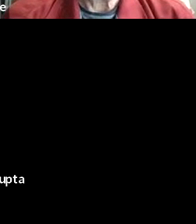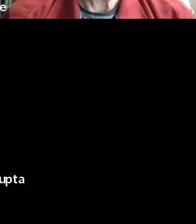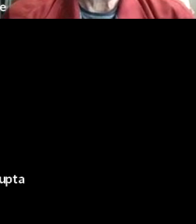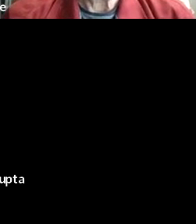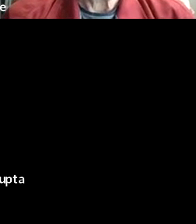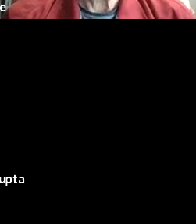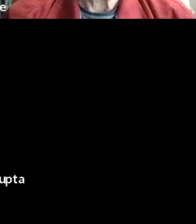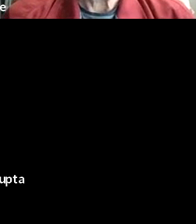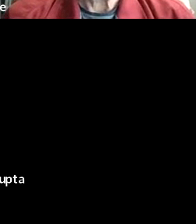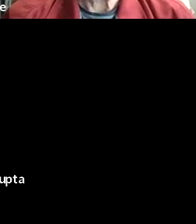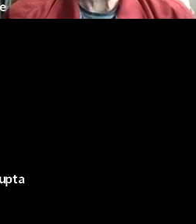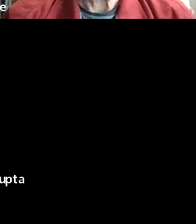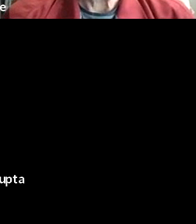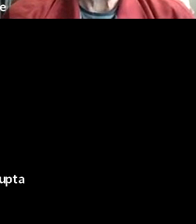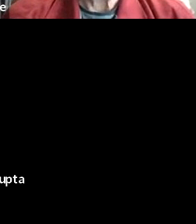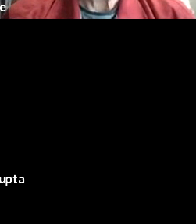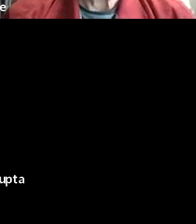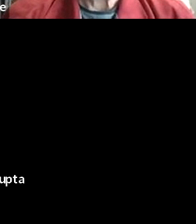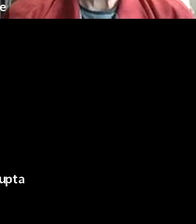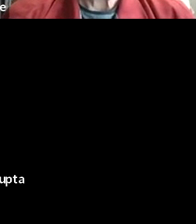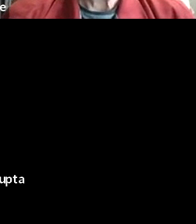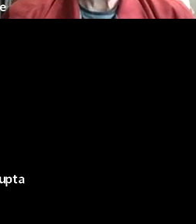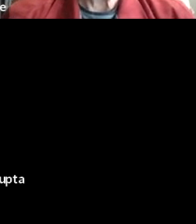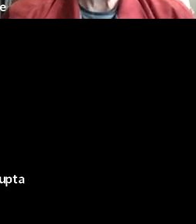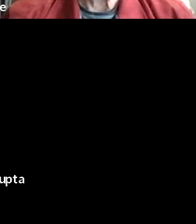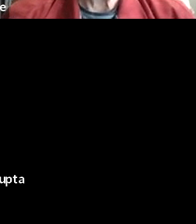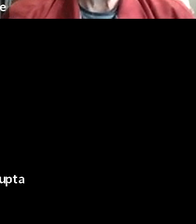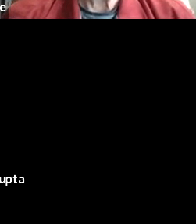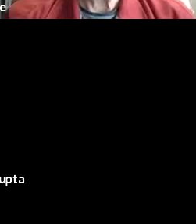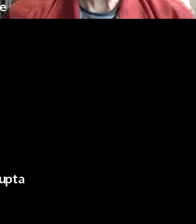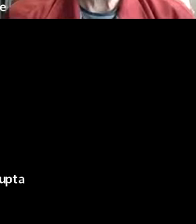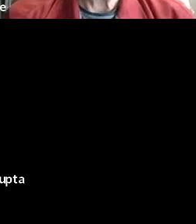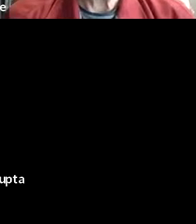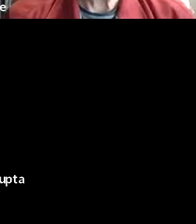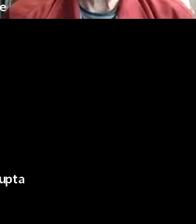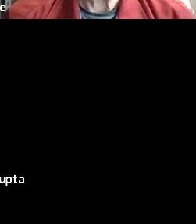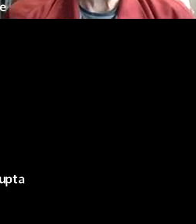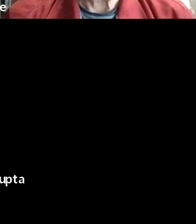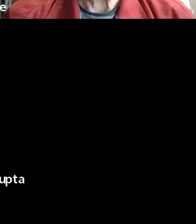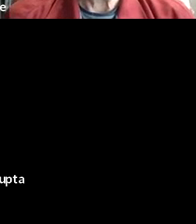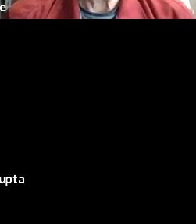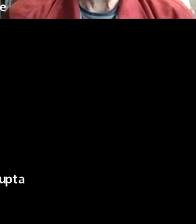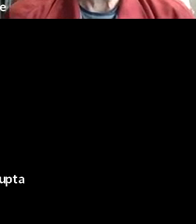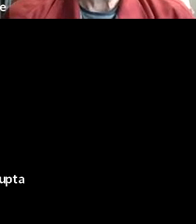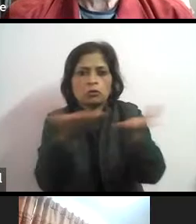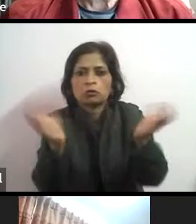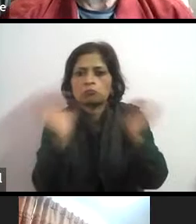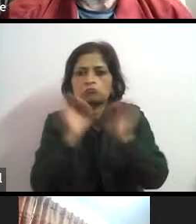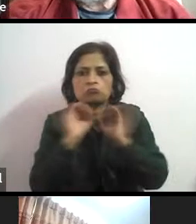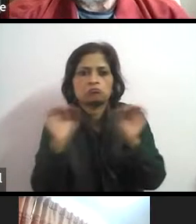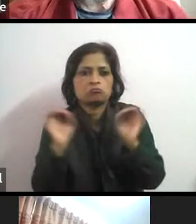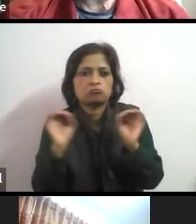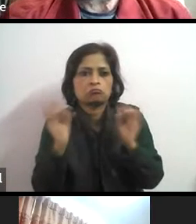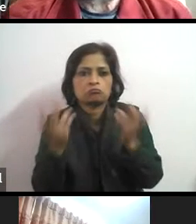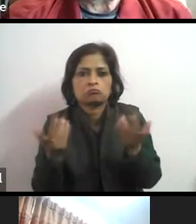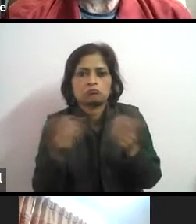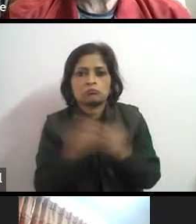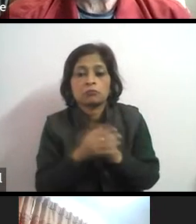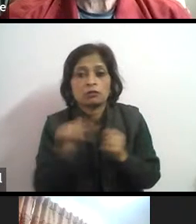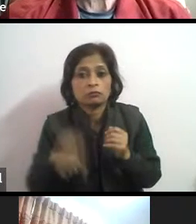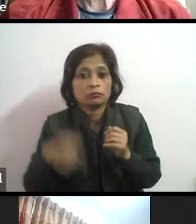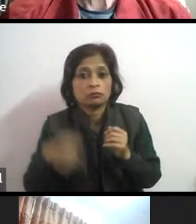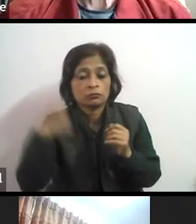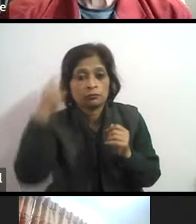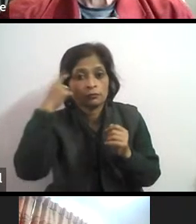schools, colleges will open, what will happen and what will not happen, none of us will know. But I think